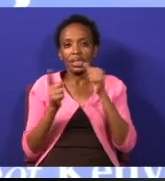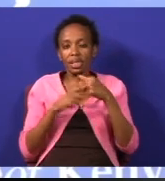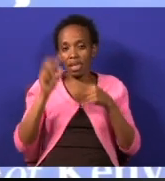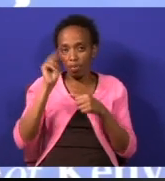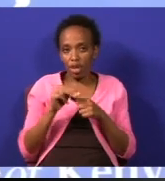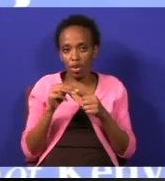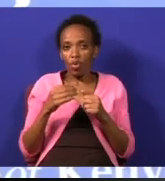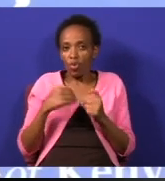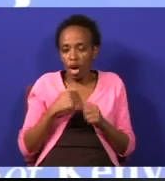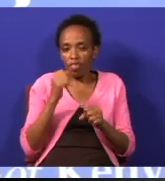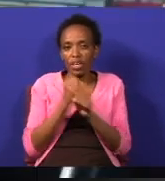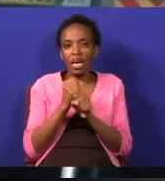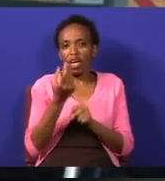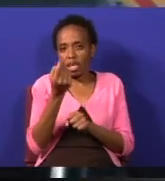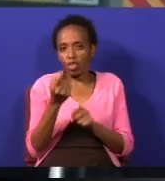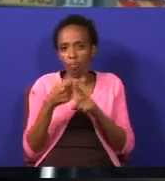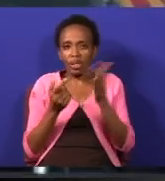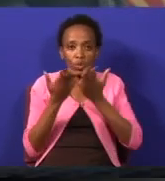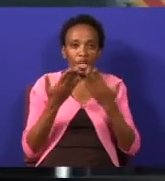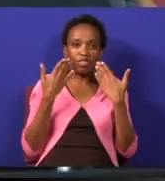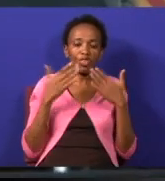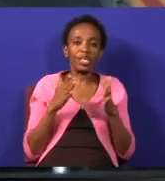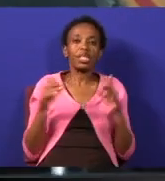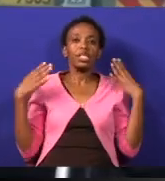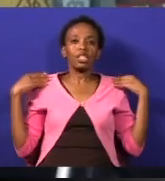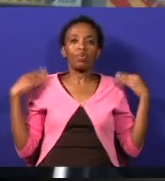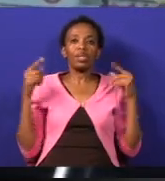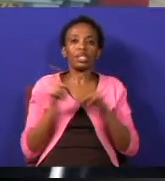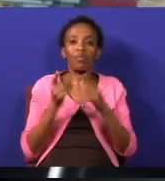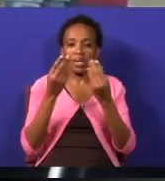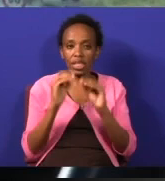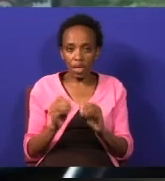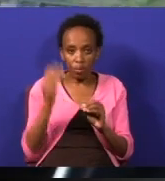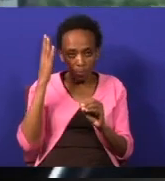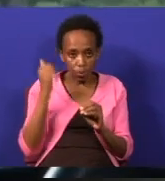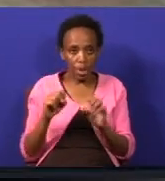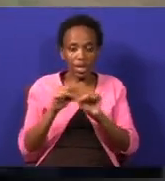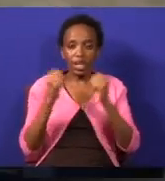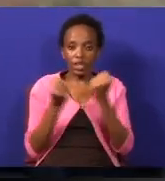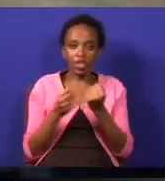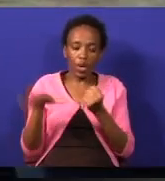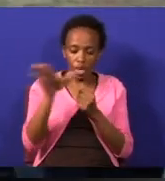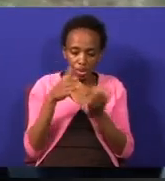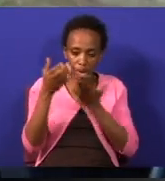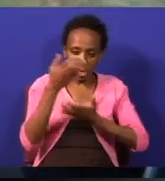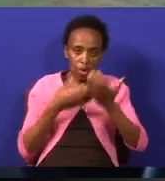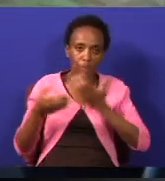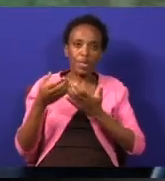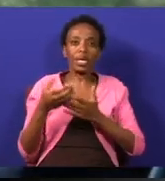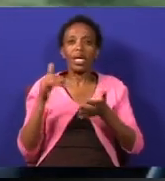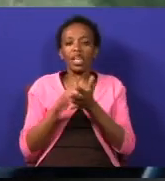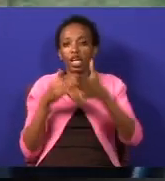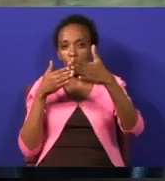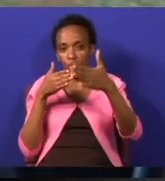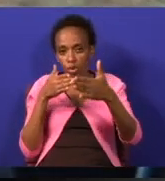do a little, but at least we are somewhere. The exercise has also not been easy due to the social, environment, and economic factors that hinder